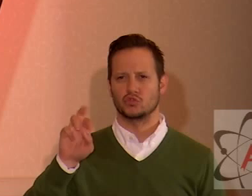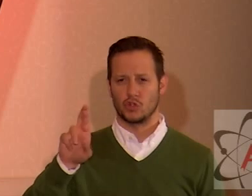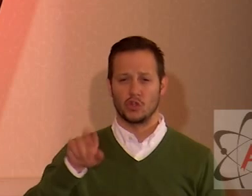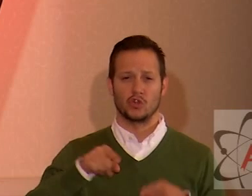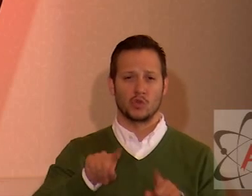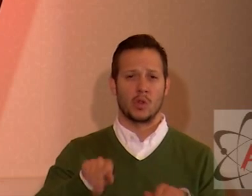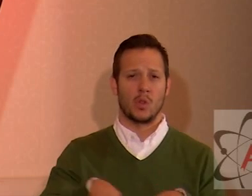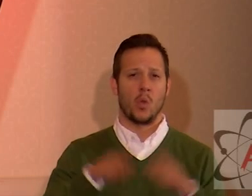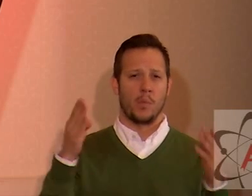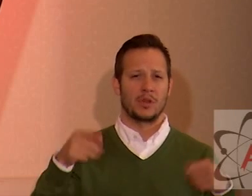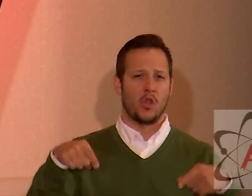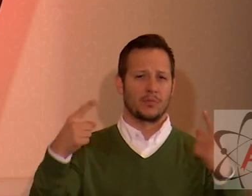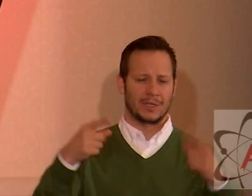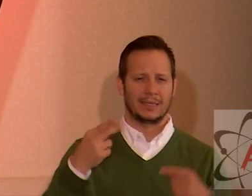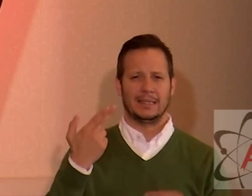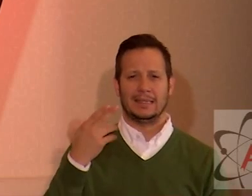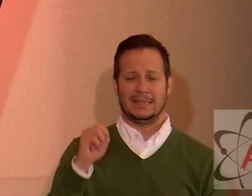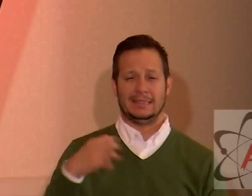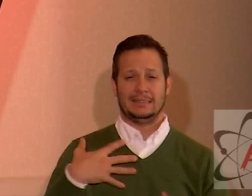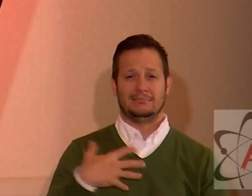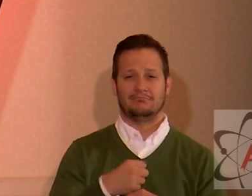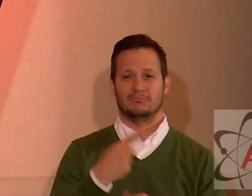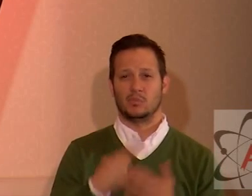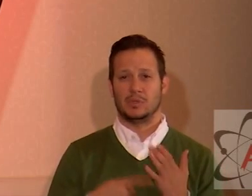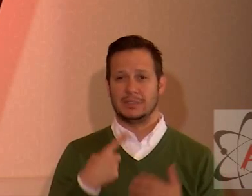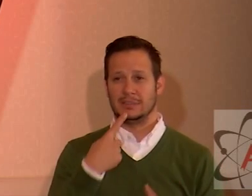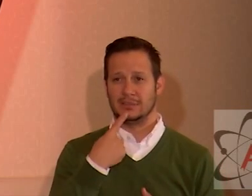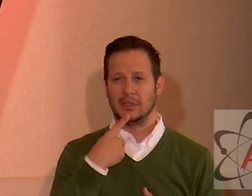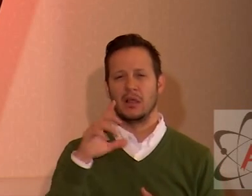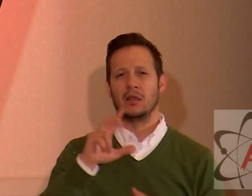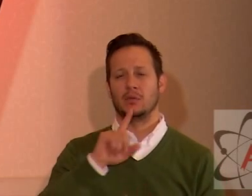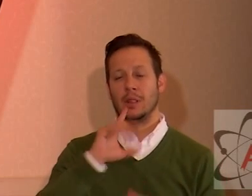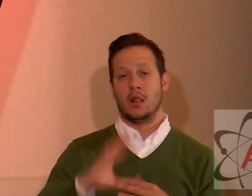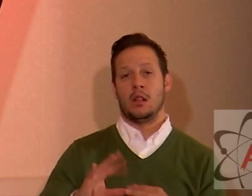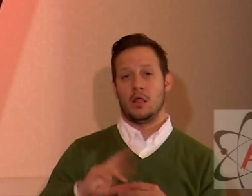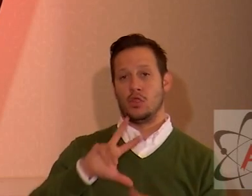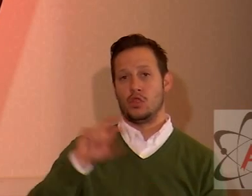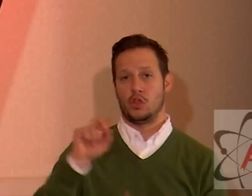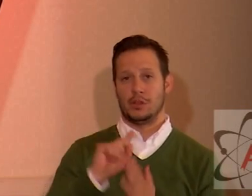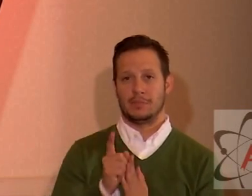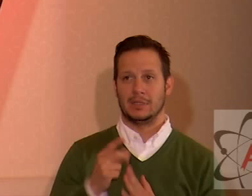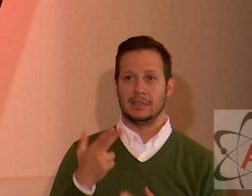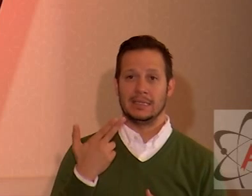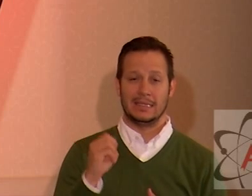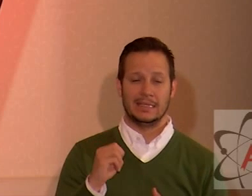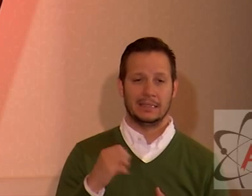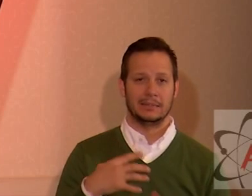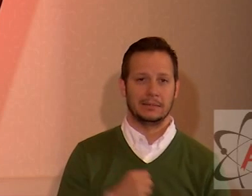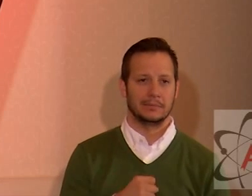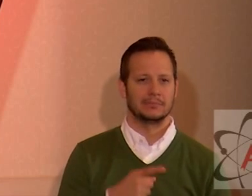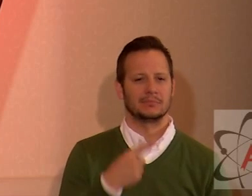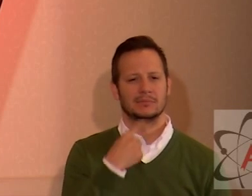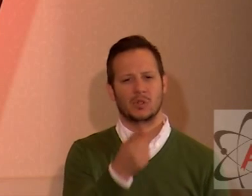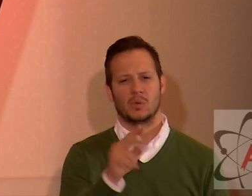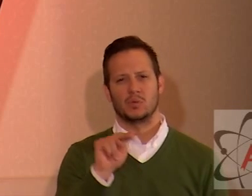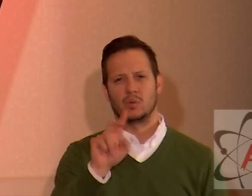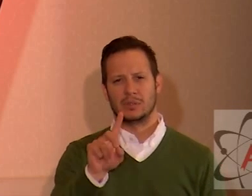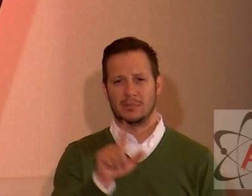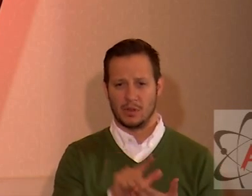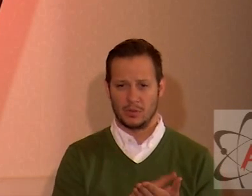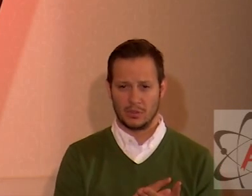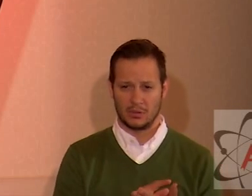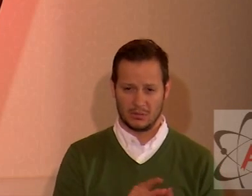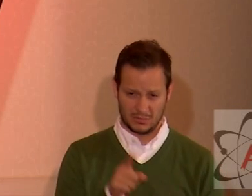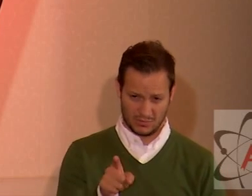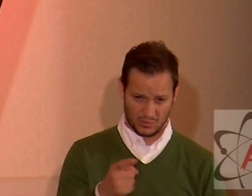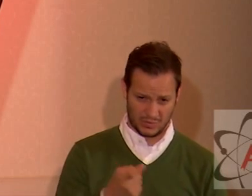basically said, to summarize about 30 minutes, said to the Notre Dame lawyer, "Are you